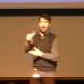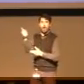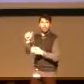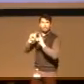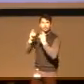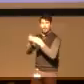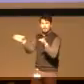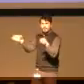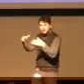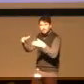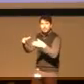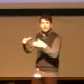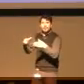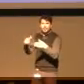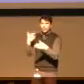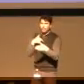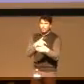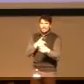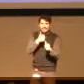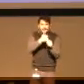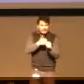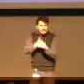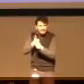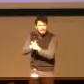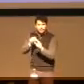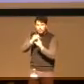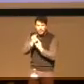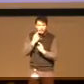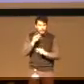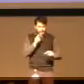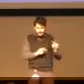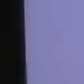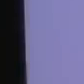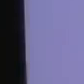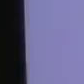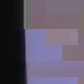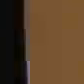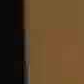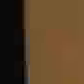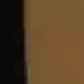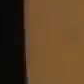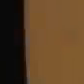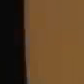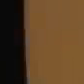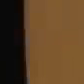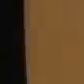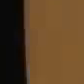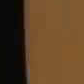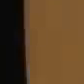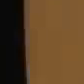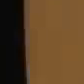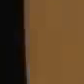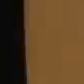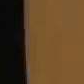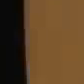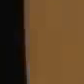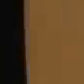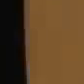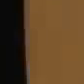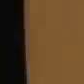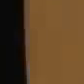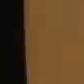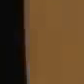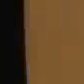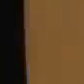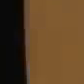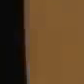basis, but we take the vast majority of transfer calls that come to us. We do decline some patients